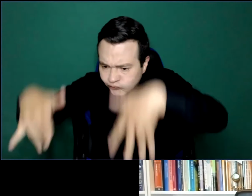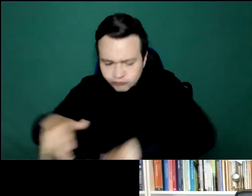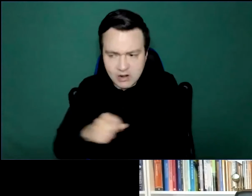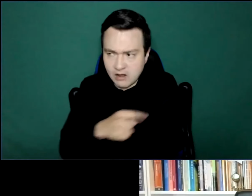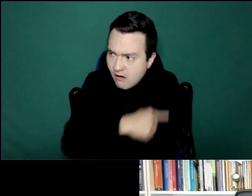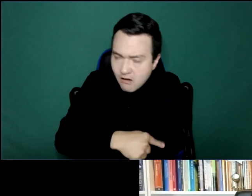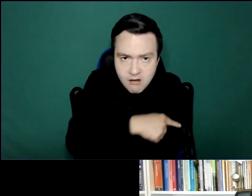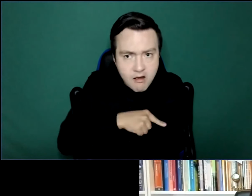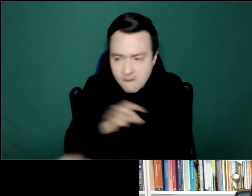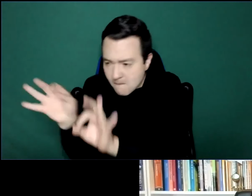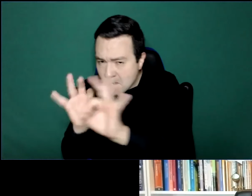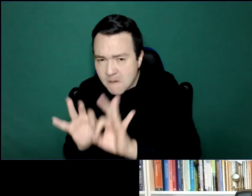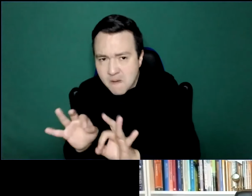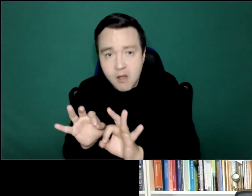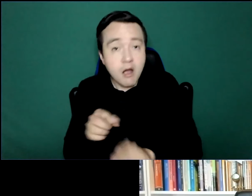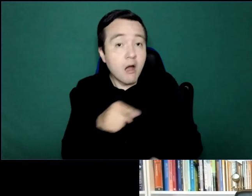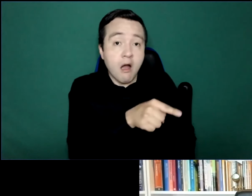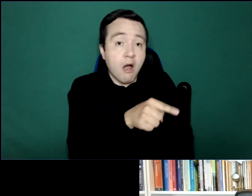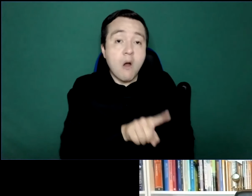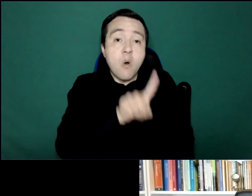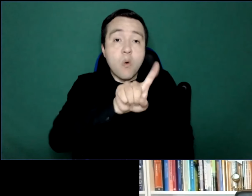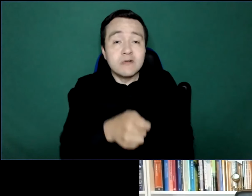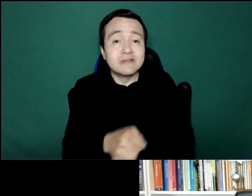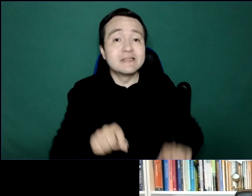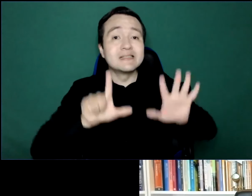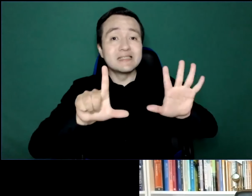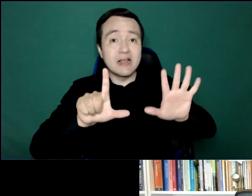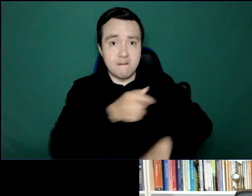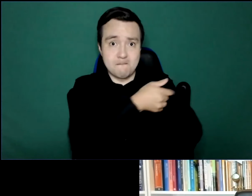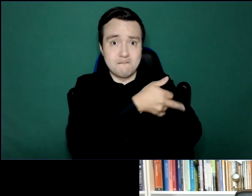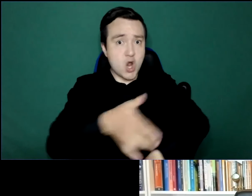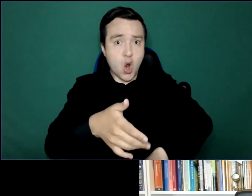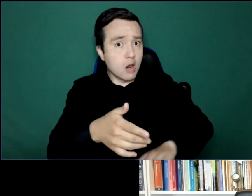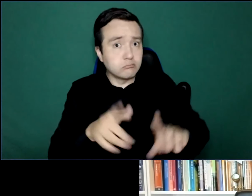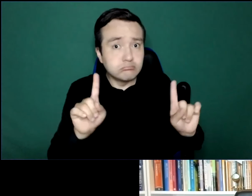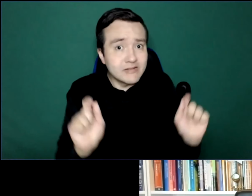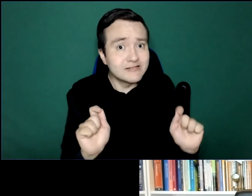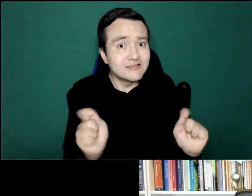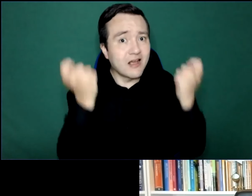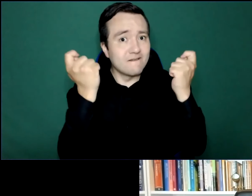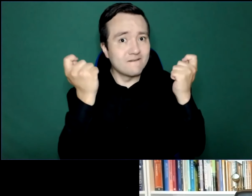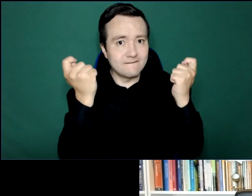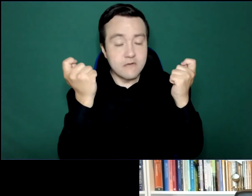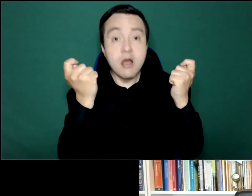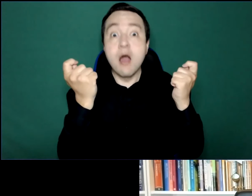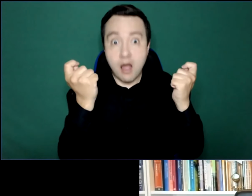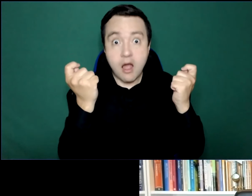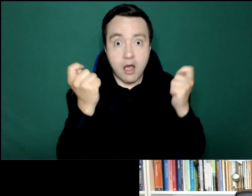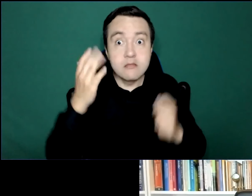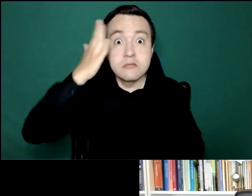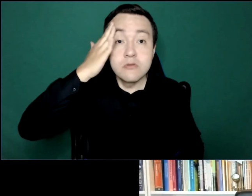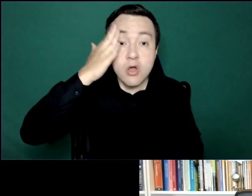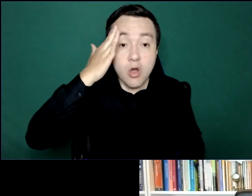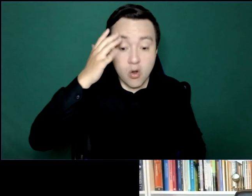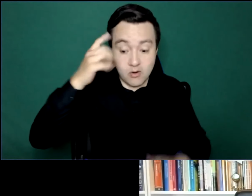quality services. This is twice the number of deaths reported for COVID-19 in the Americas in